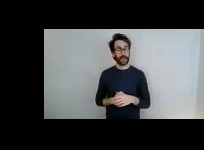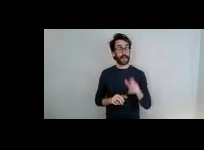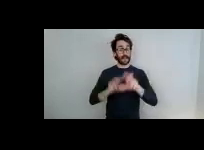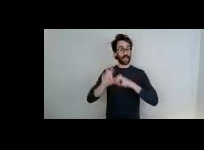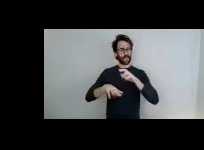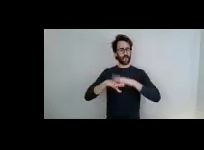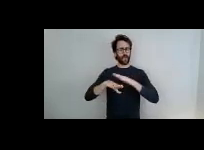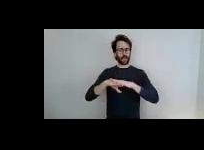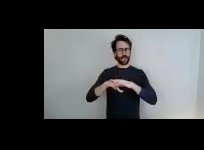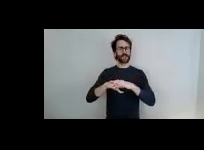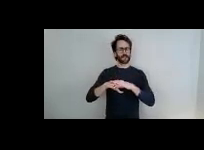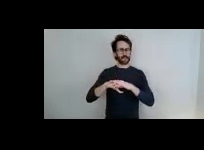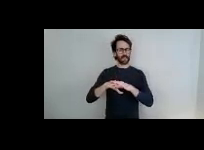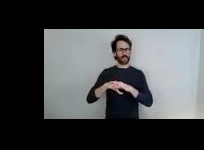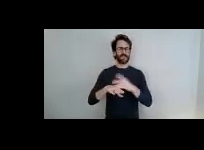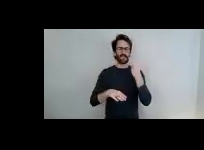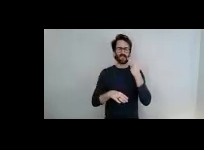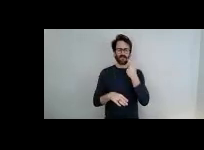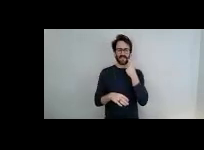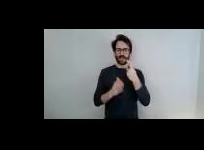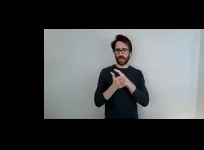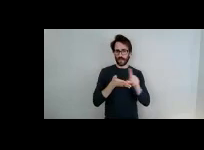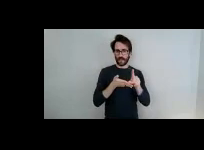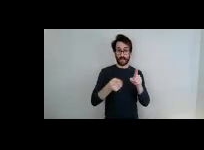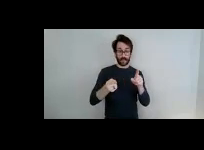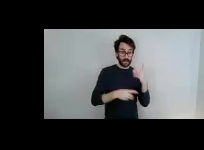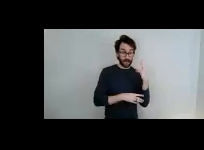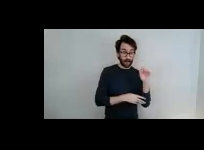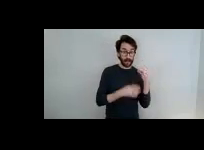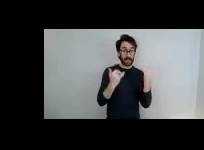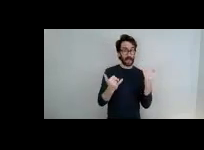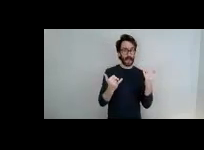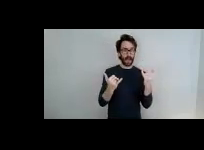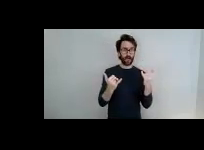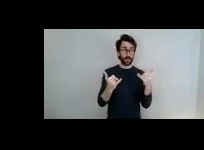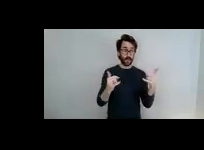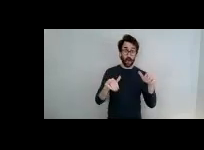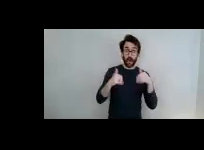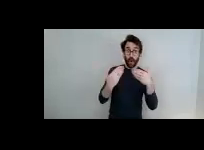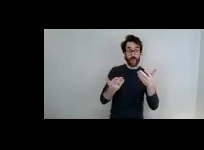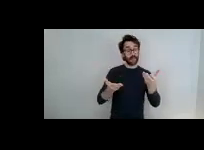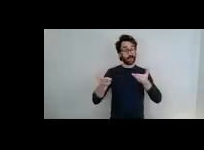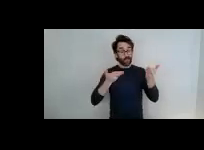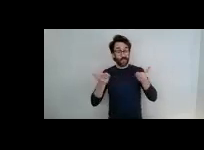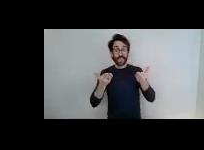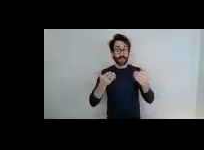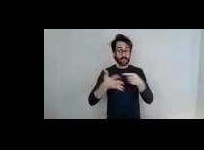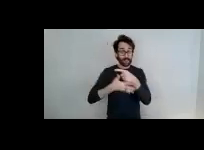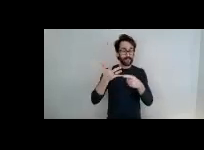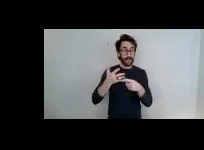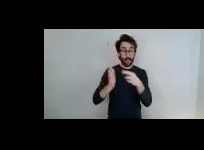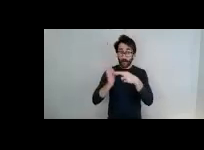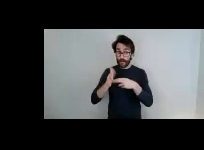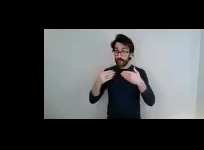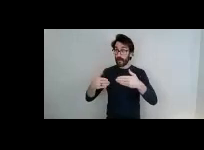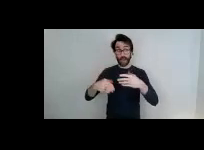most latest. I think they're from the last couple of weeks. And these are companies that are actually out there offering their services, but they're not registered to do business